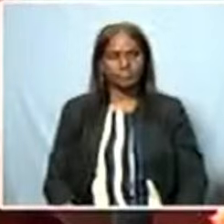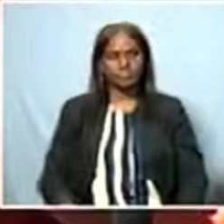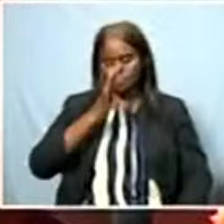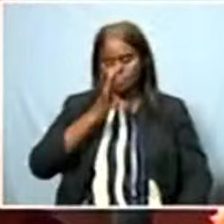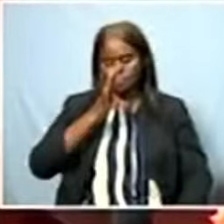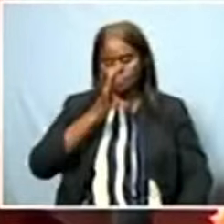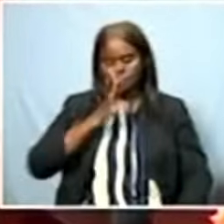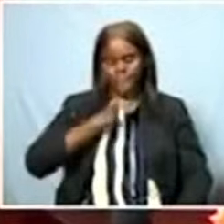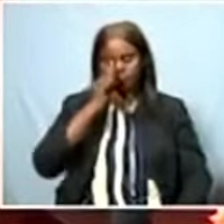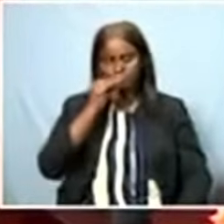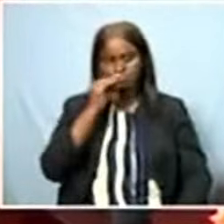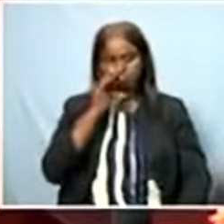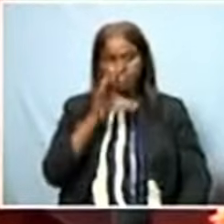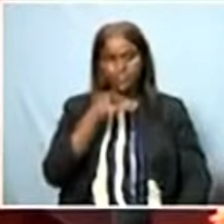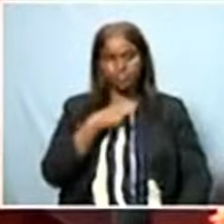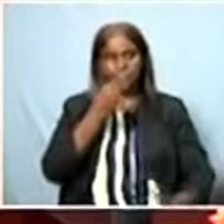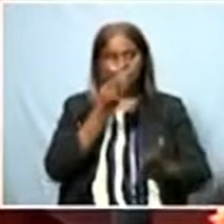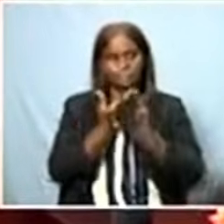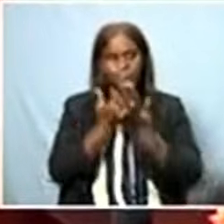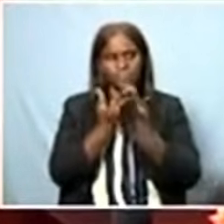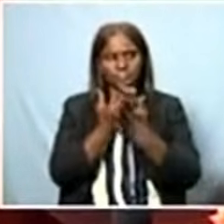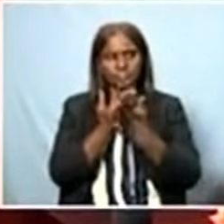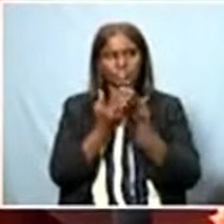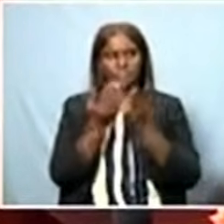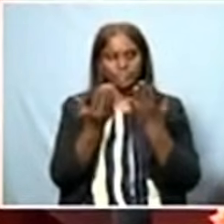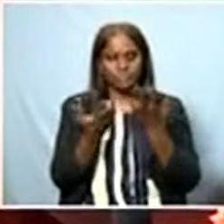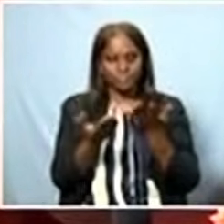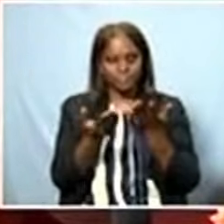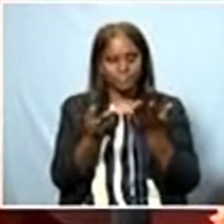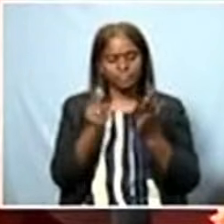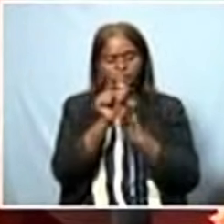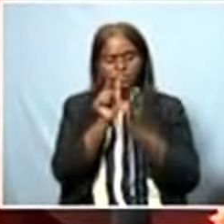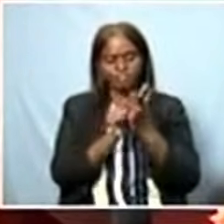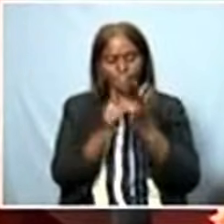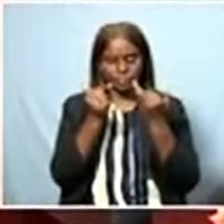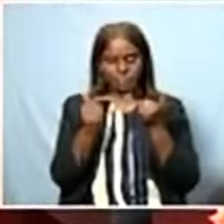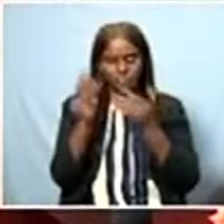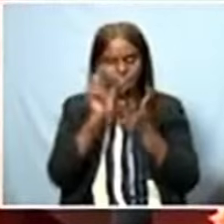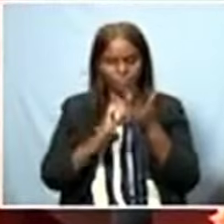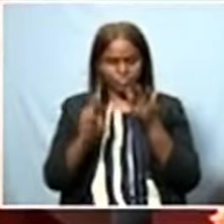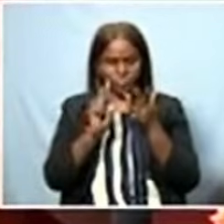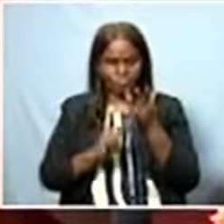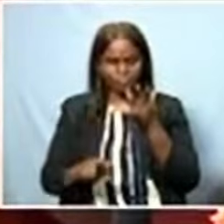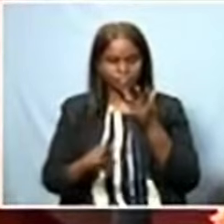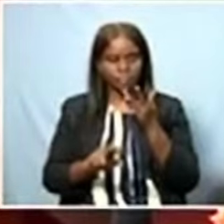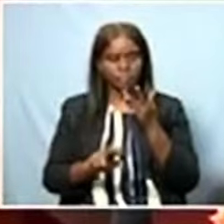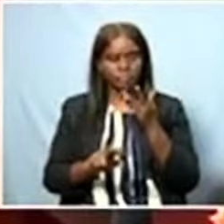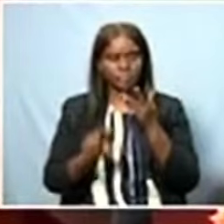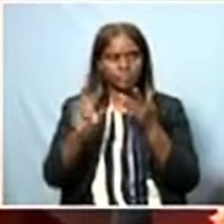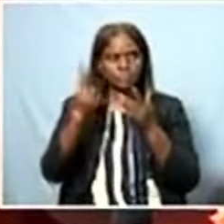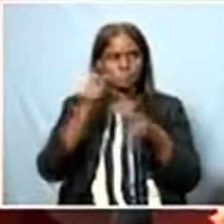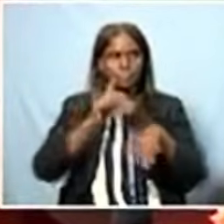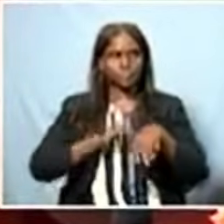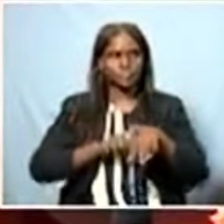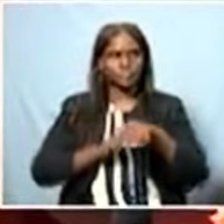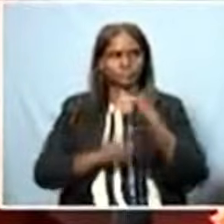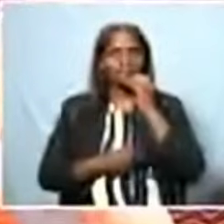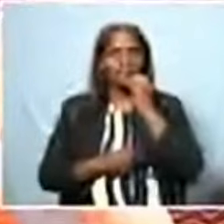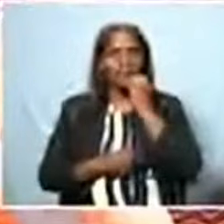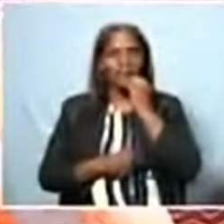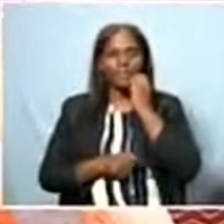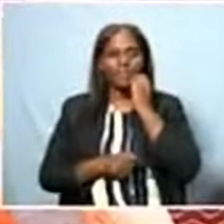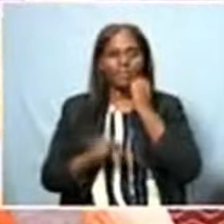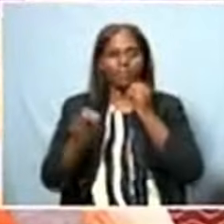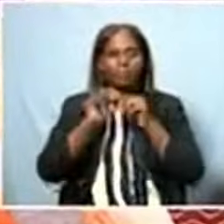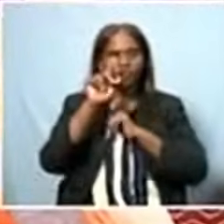Madam Speaker, I beg to move that the bill be now read for the third time.